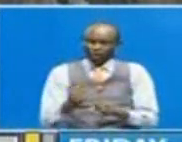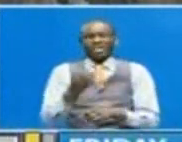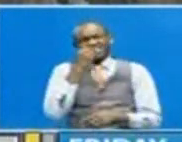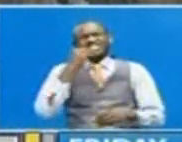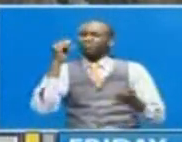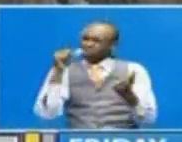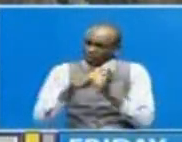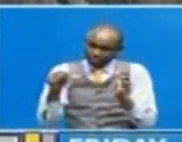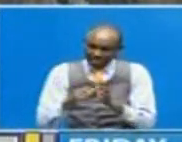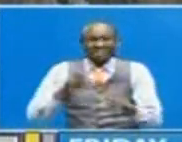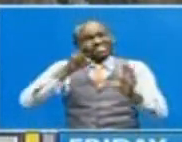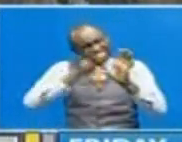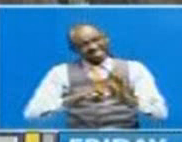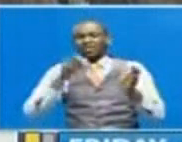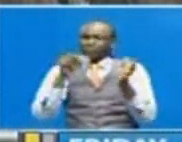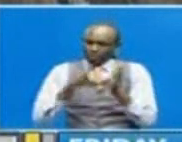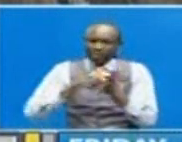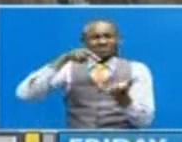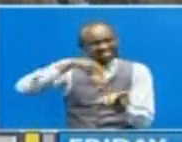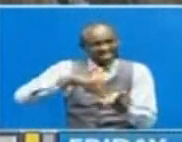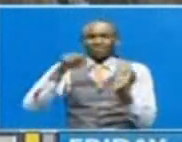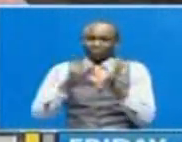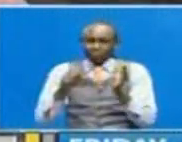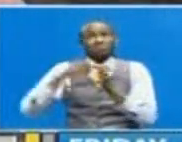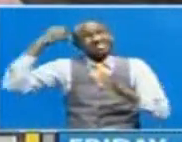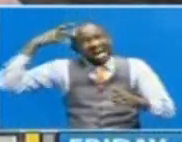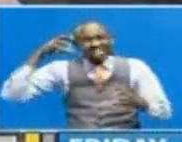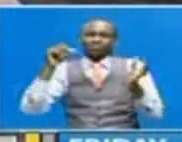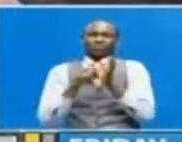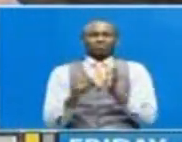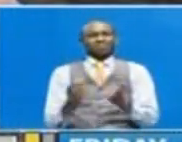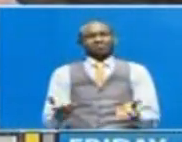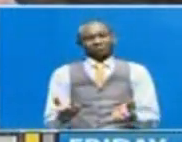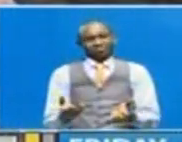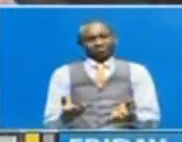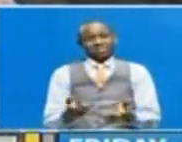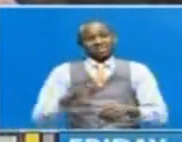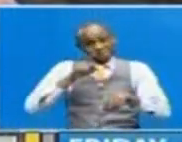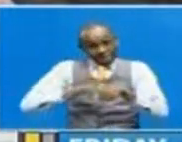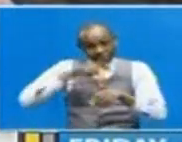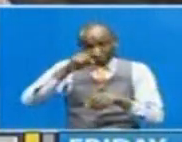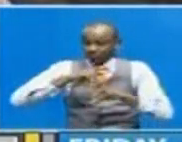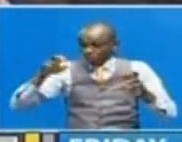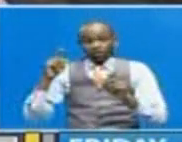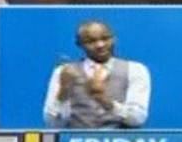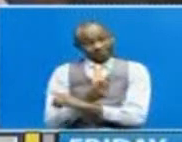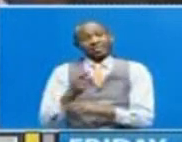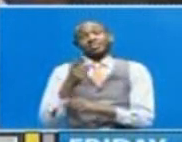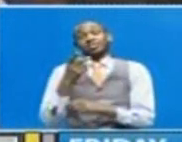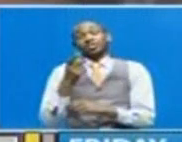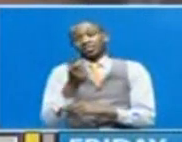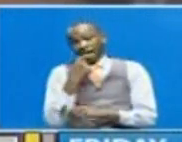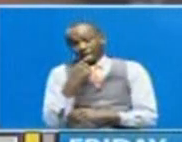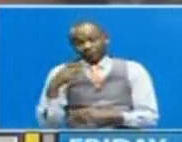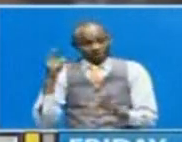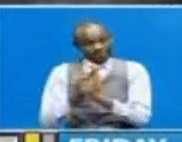shida. Hata ukaa chini ni shida, usimama ni shida, kwa jua ni shida. When he sought alternative treatment at other health facilities,